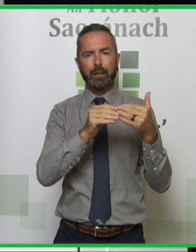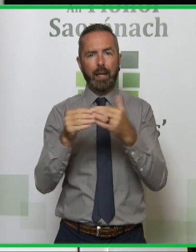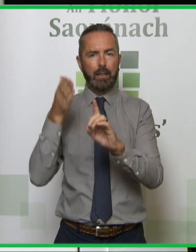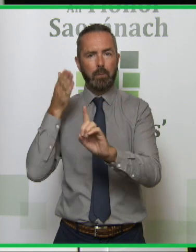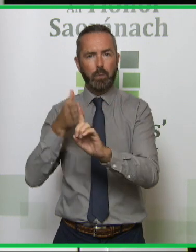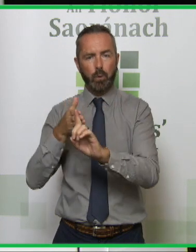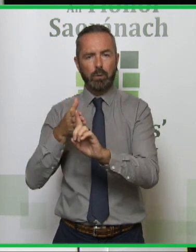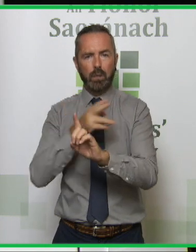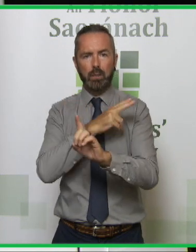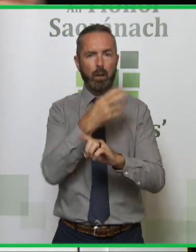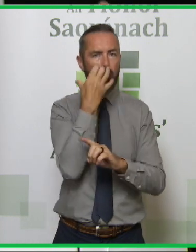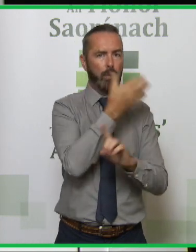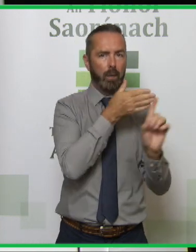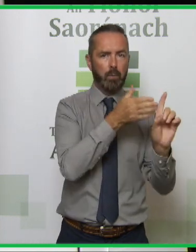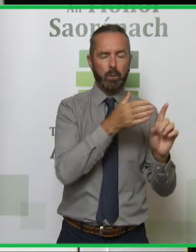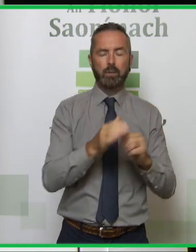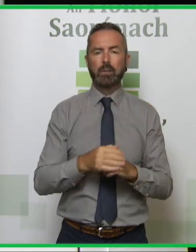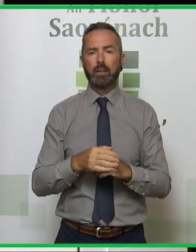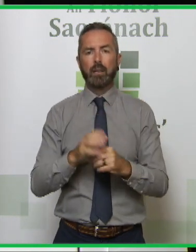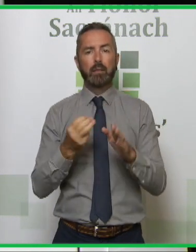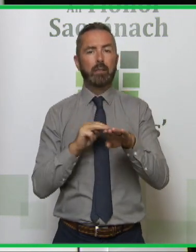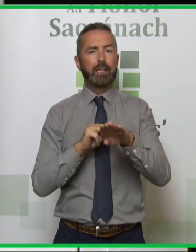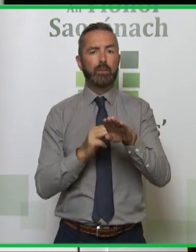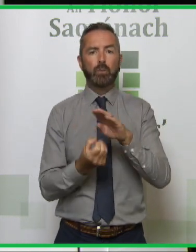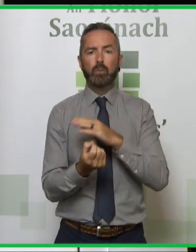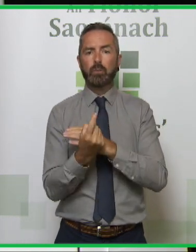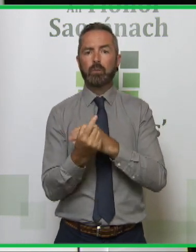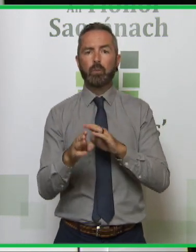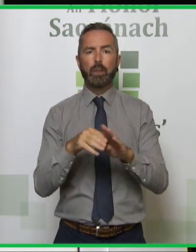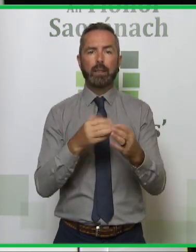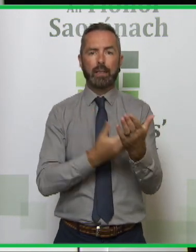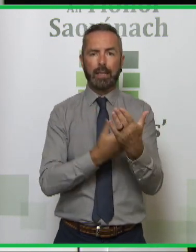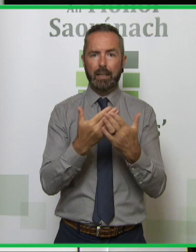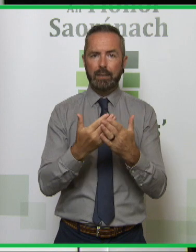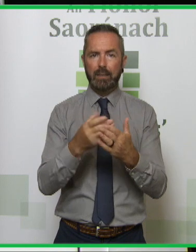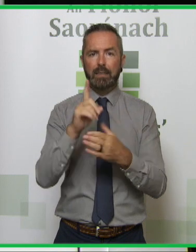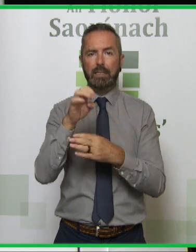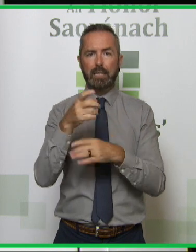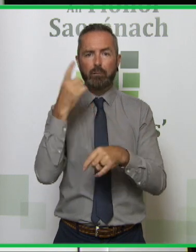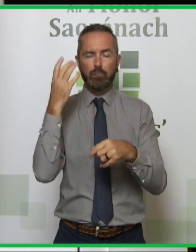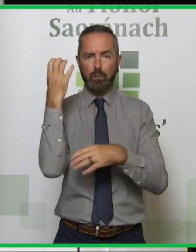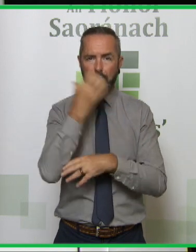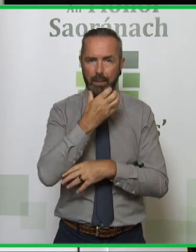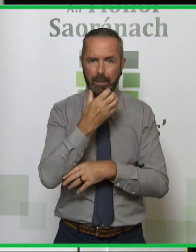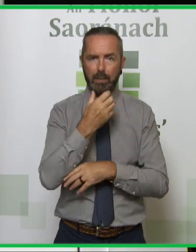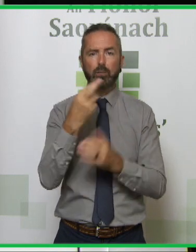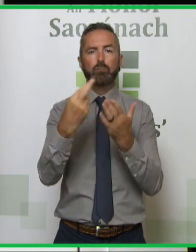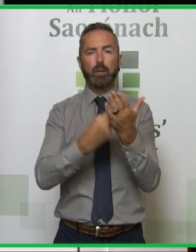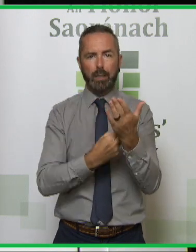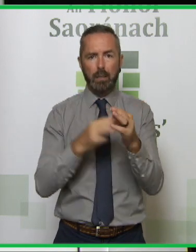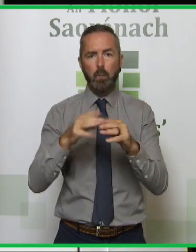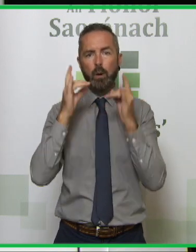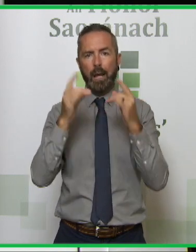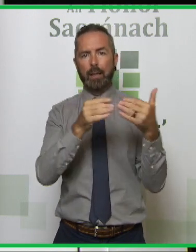through presentations so far, the issue of legalisation, decriminalisation, depenalisation, regulation, and moving to a more health-led approach. So